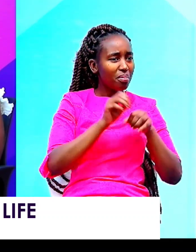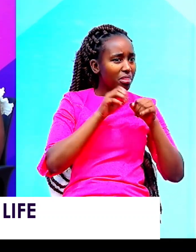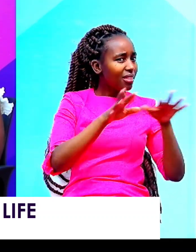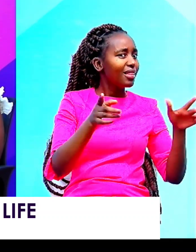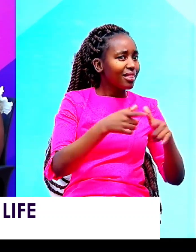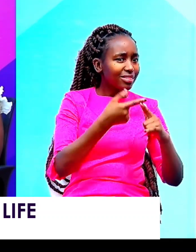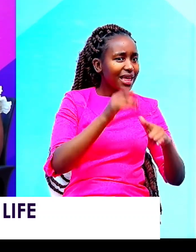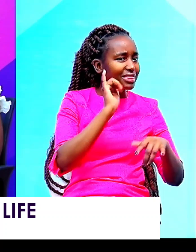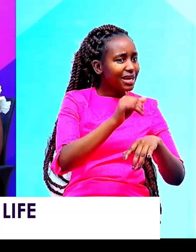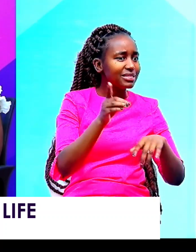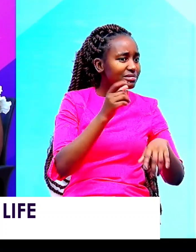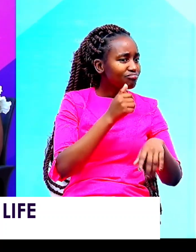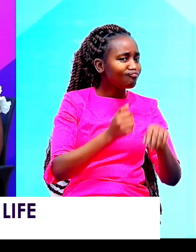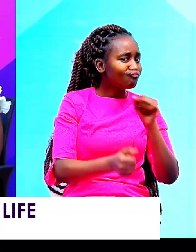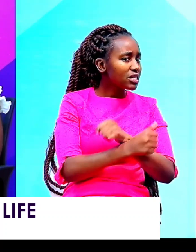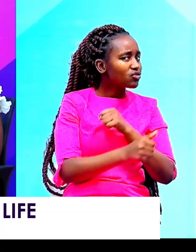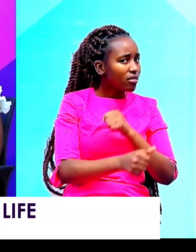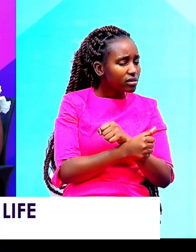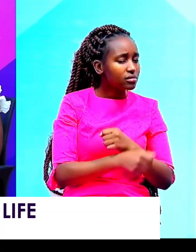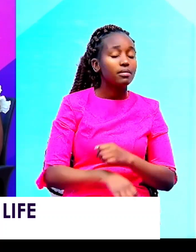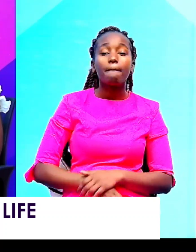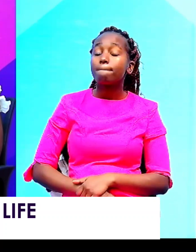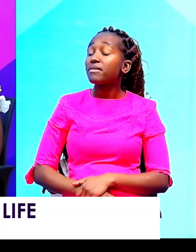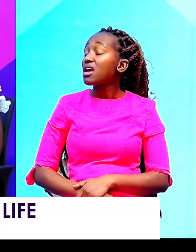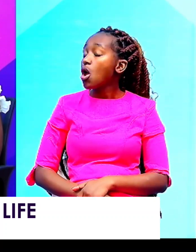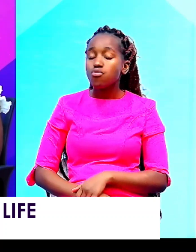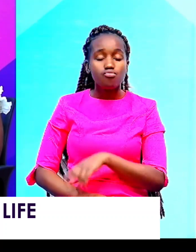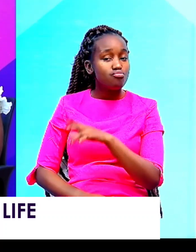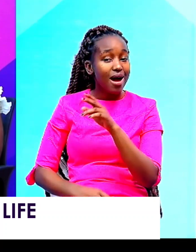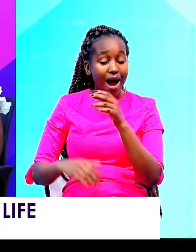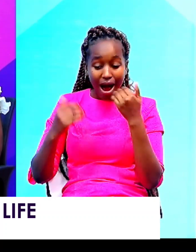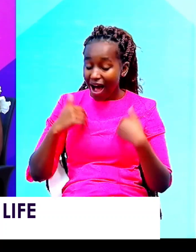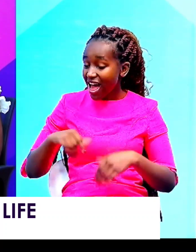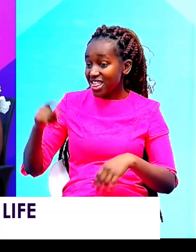dangerous. Which is okay. I agree.